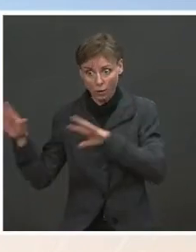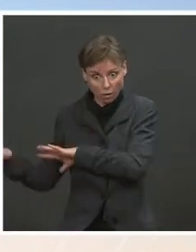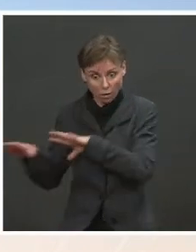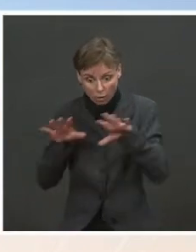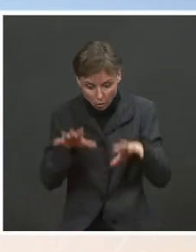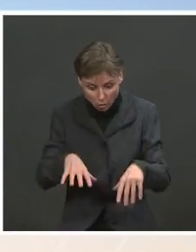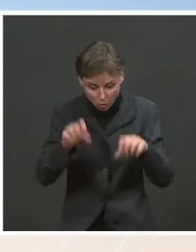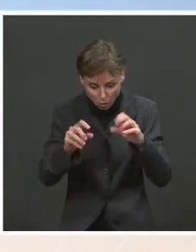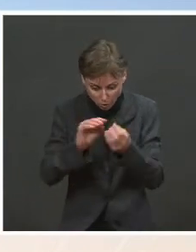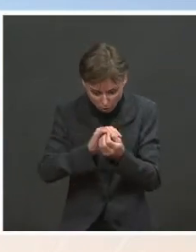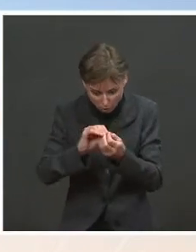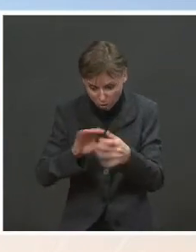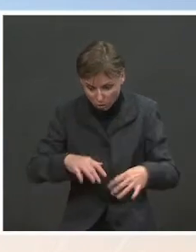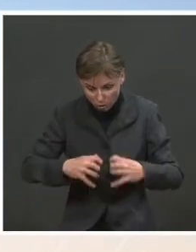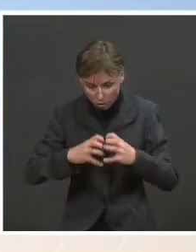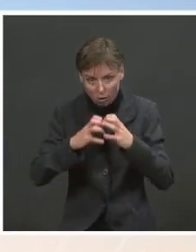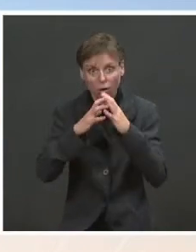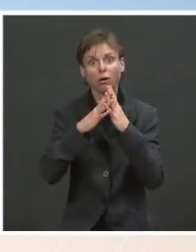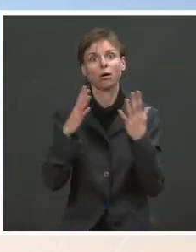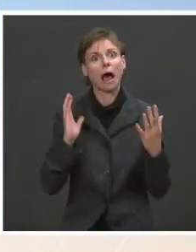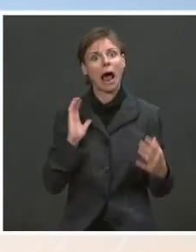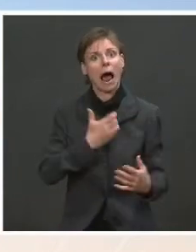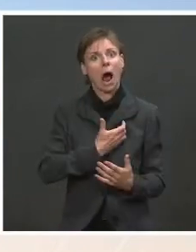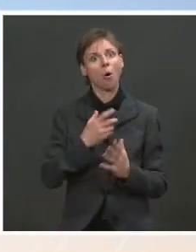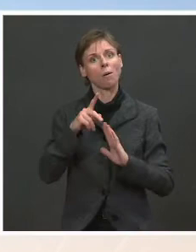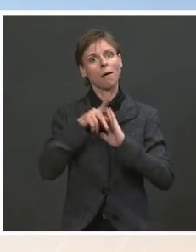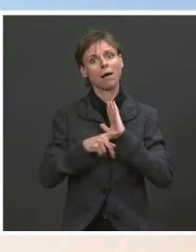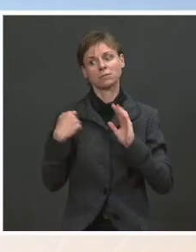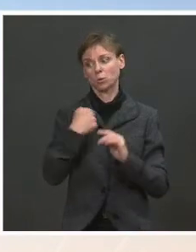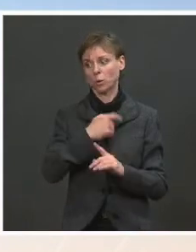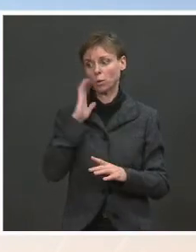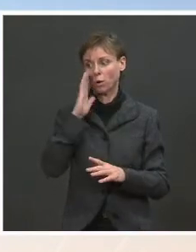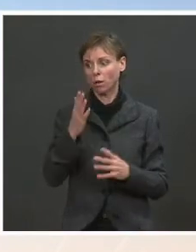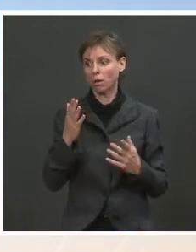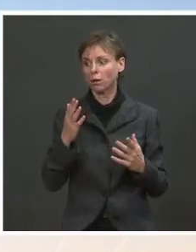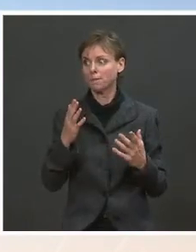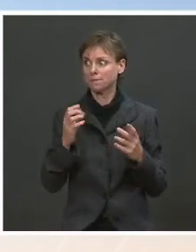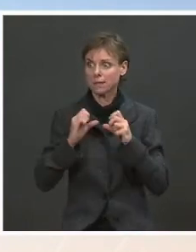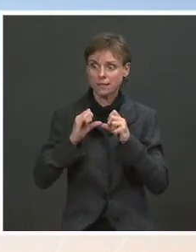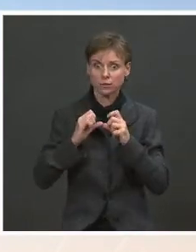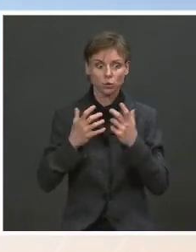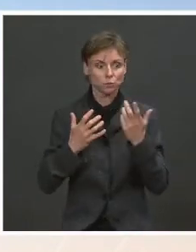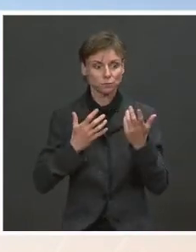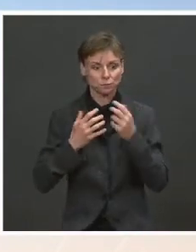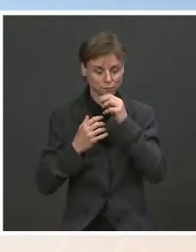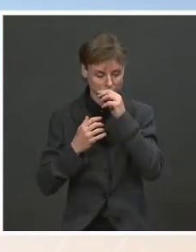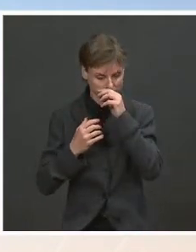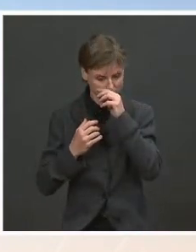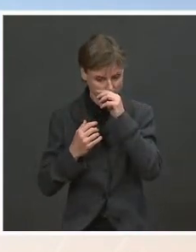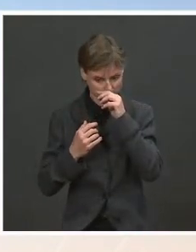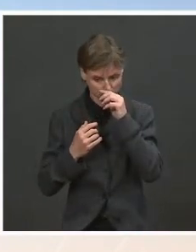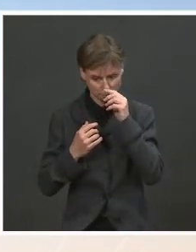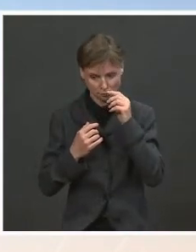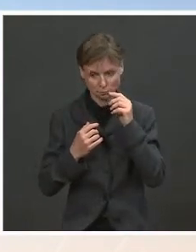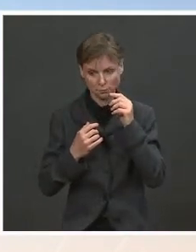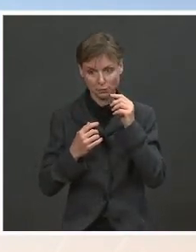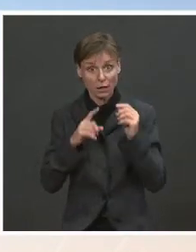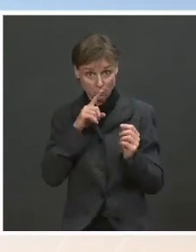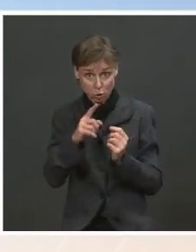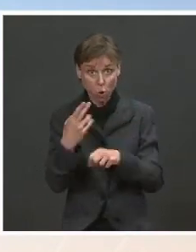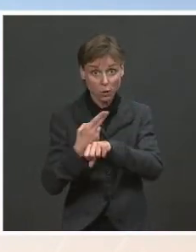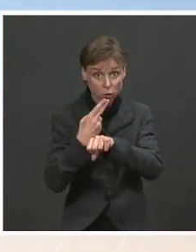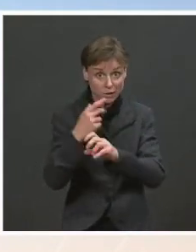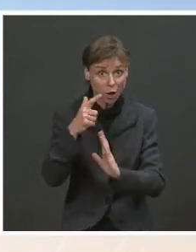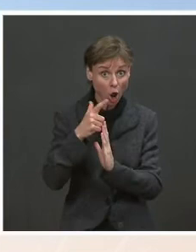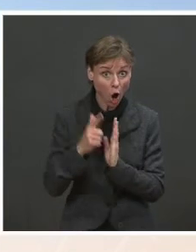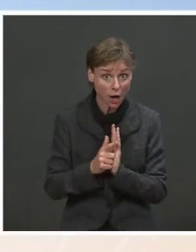policy is that we're obviously going to continue to make sure we're working through our laws,